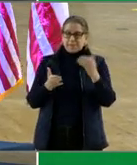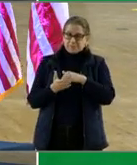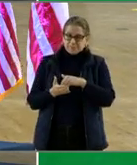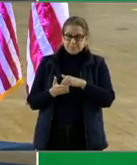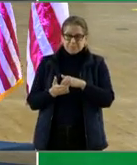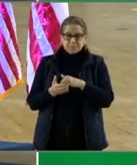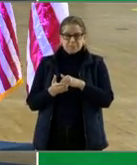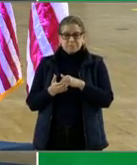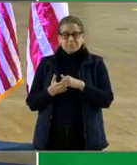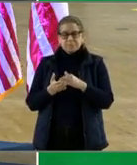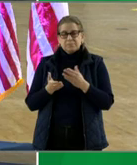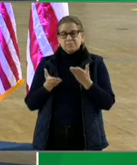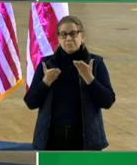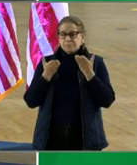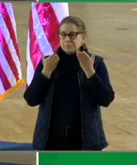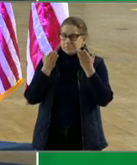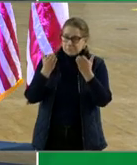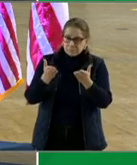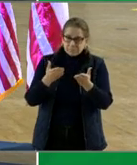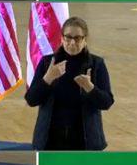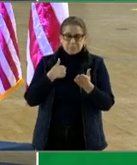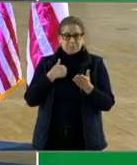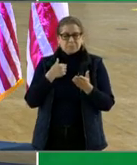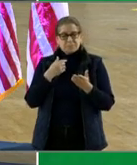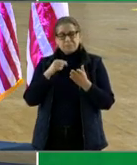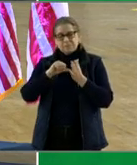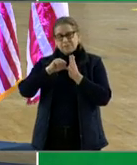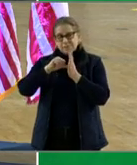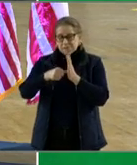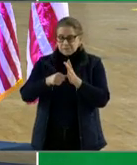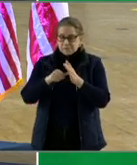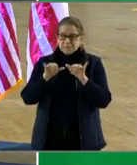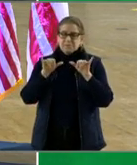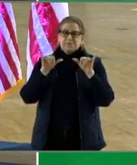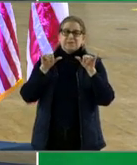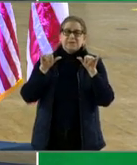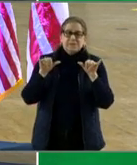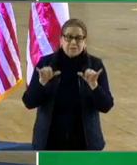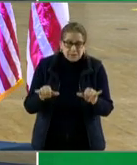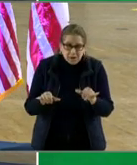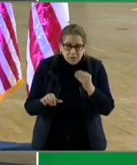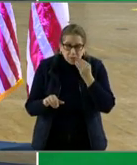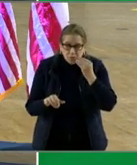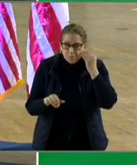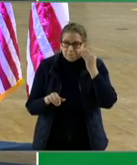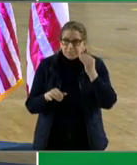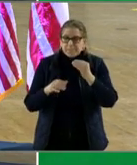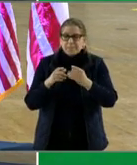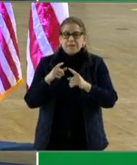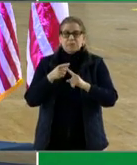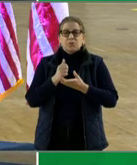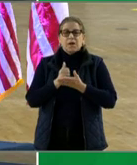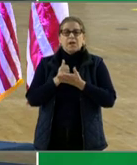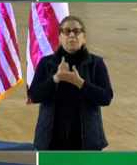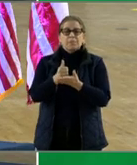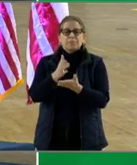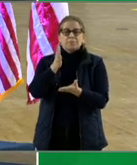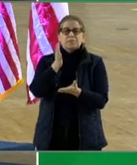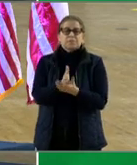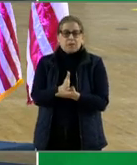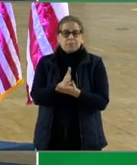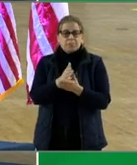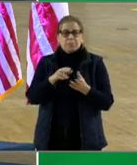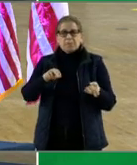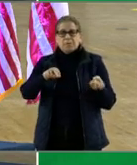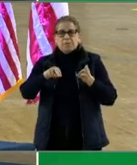staying at home. We know that it flattens the curve and it will save lives. Our collective goal,